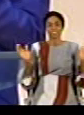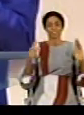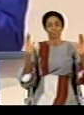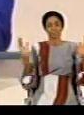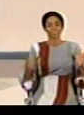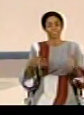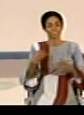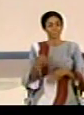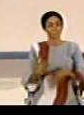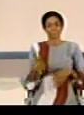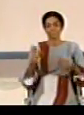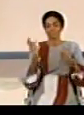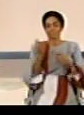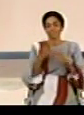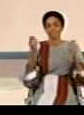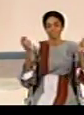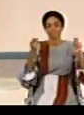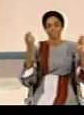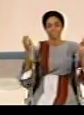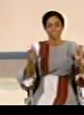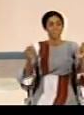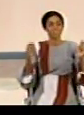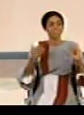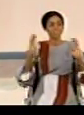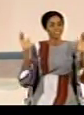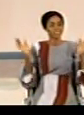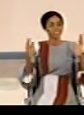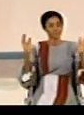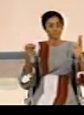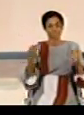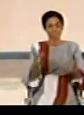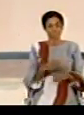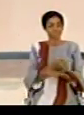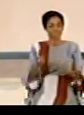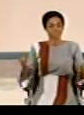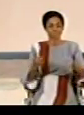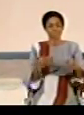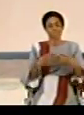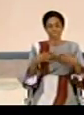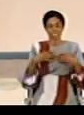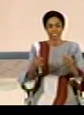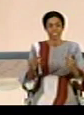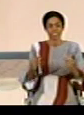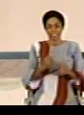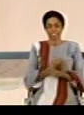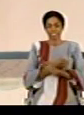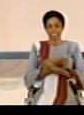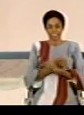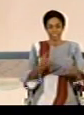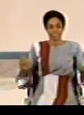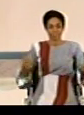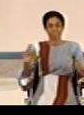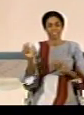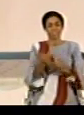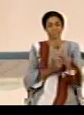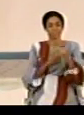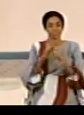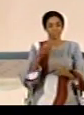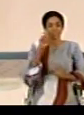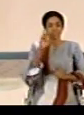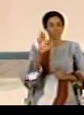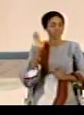of victory, celebration of salvation, of healing and deliverance. Every one of us will receive more and more blessings